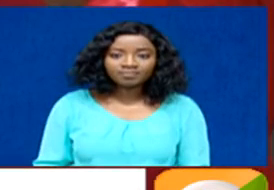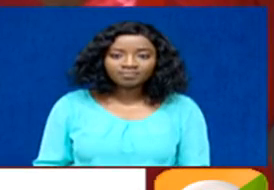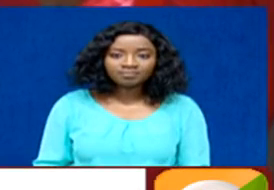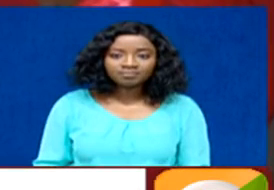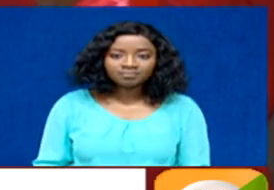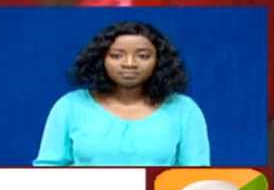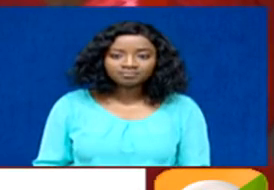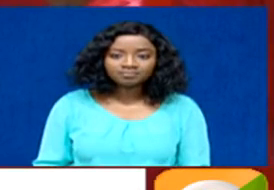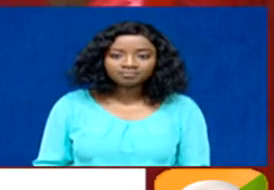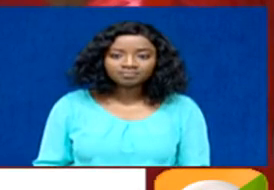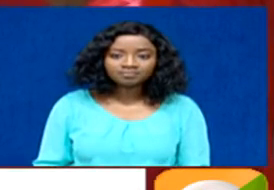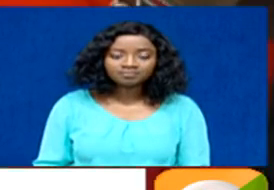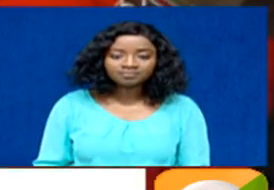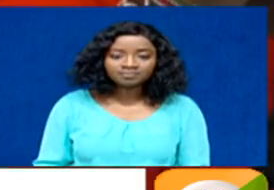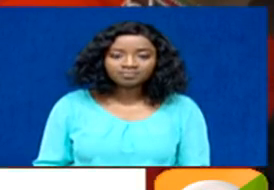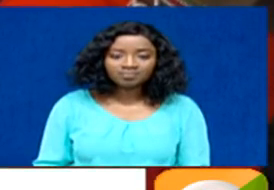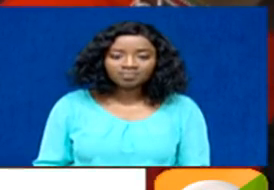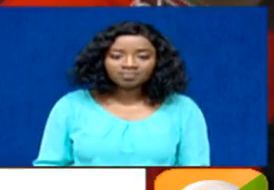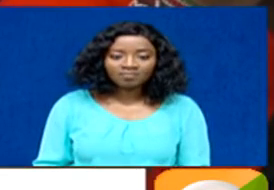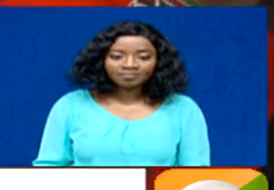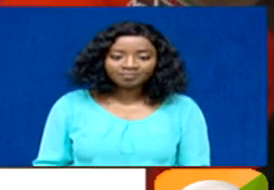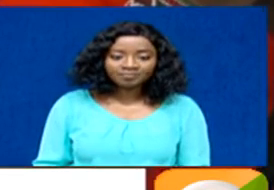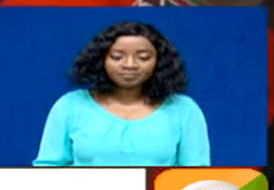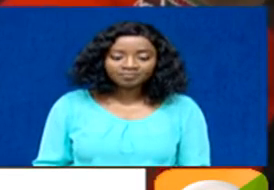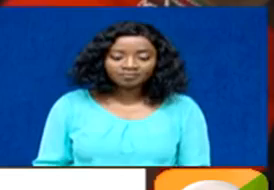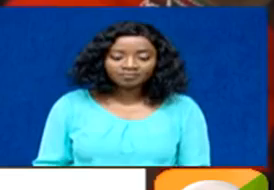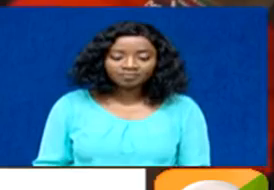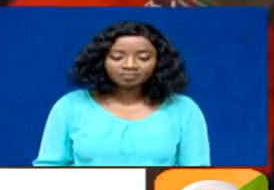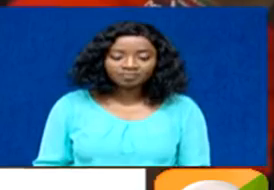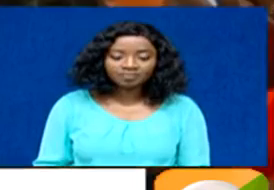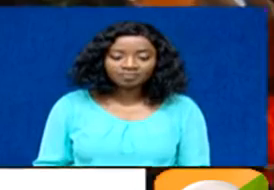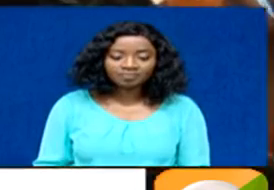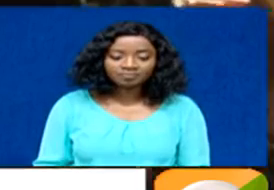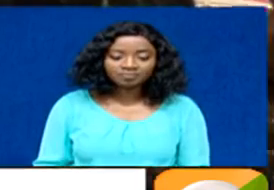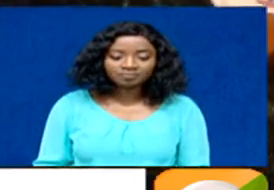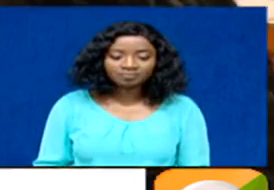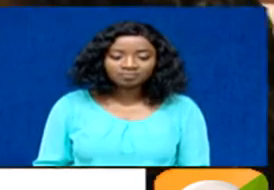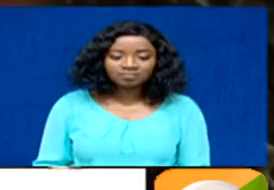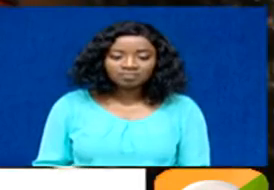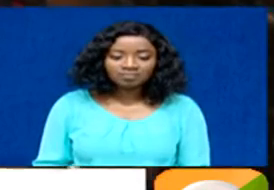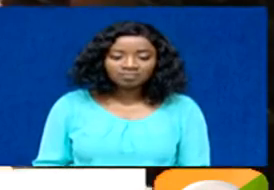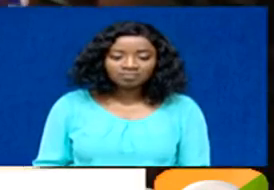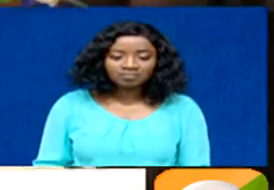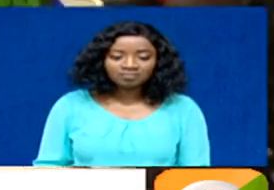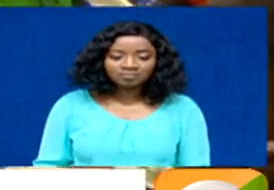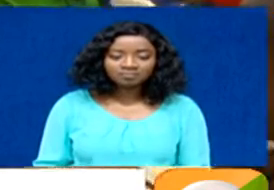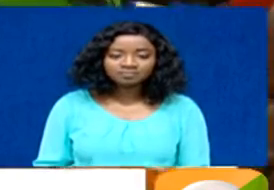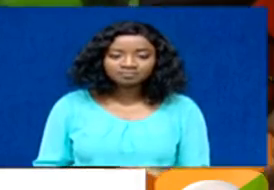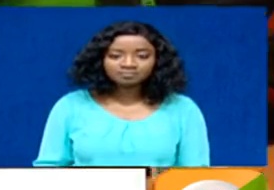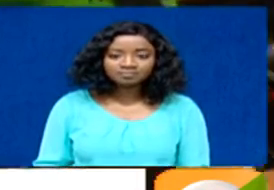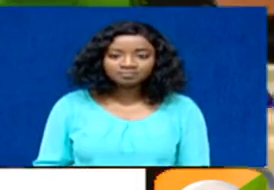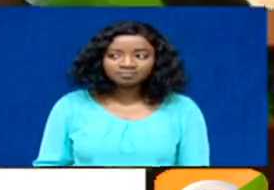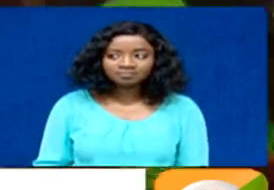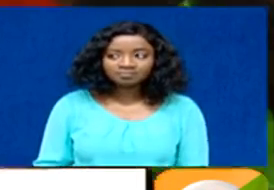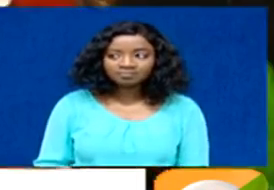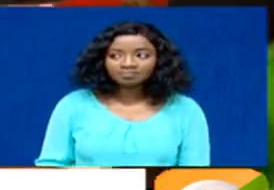time of the president, the NOC elections gives 2 points. Luckily for us, the president has already... Television or radio, they have to speak